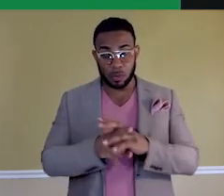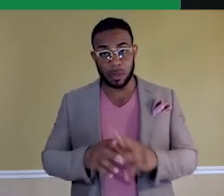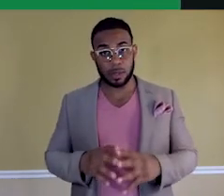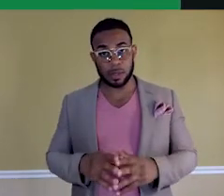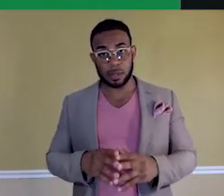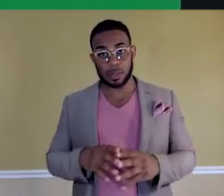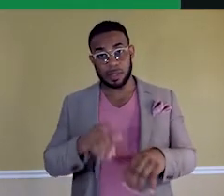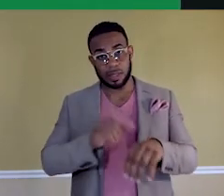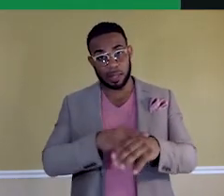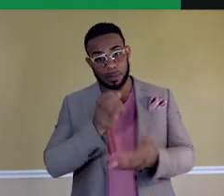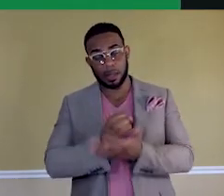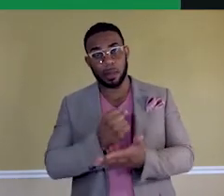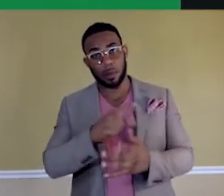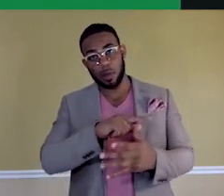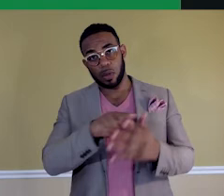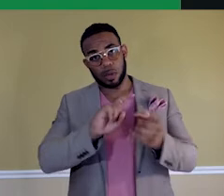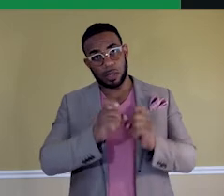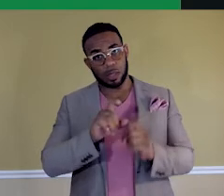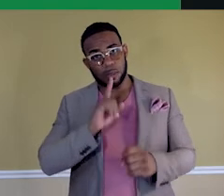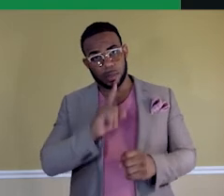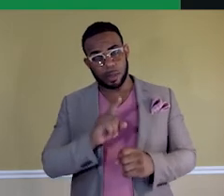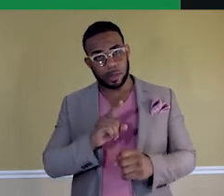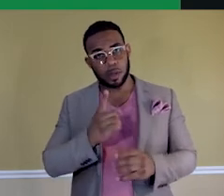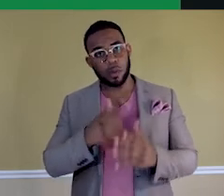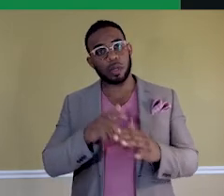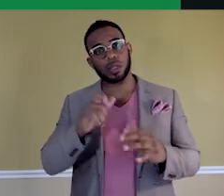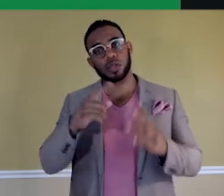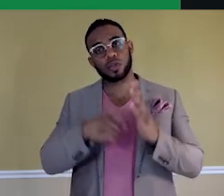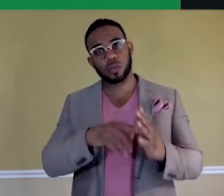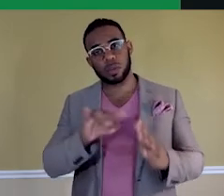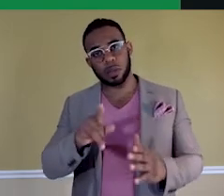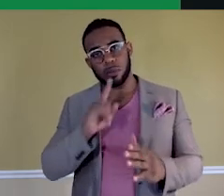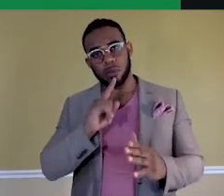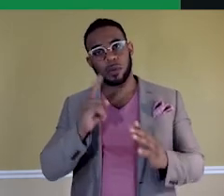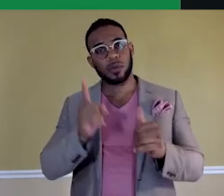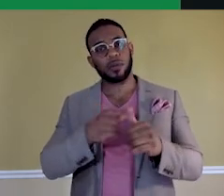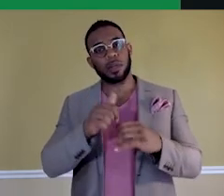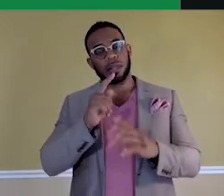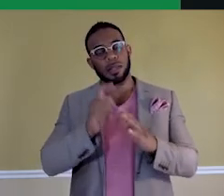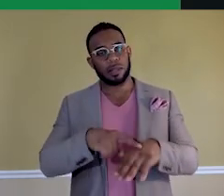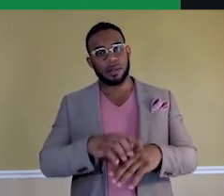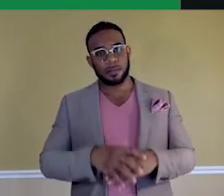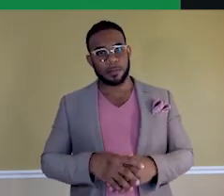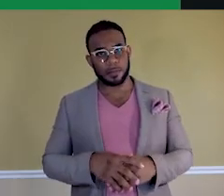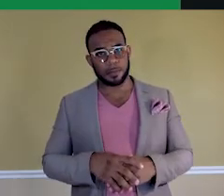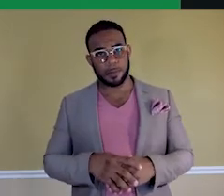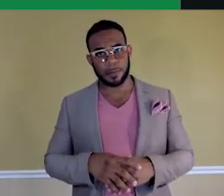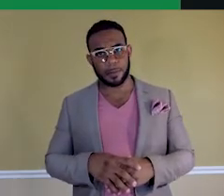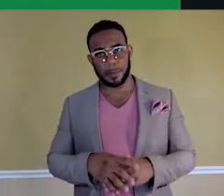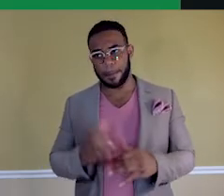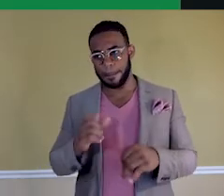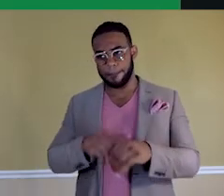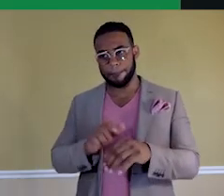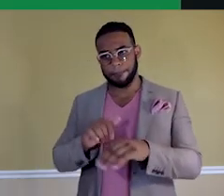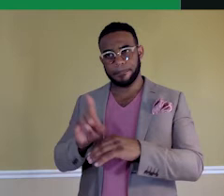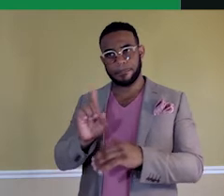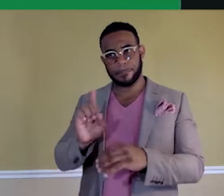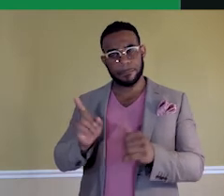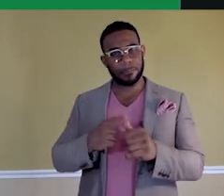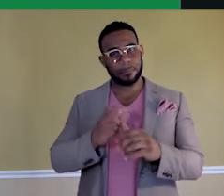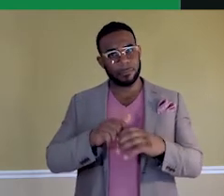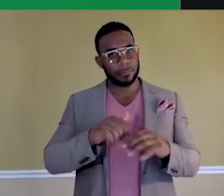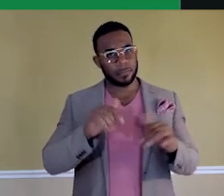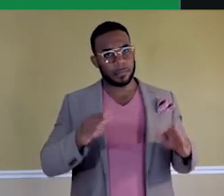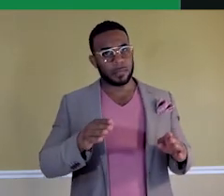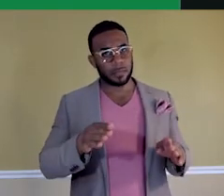arises, the timestamp on those changes you made will be what will show that you were the first in time. It is this timestamp that will show you were the first in time